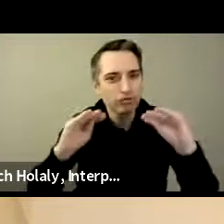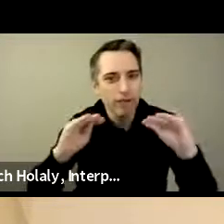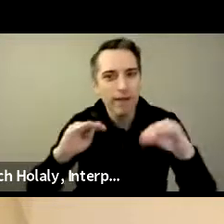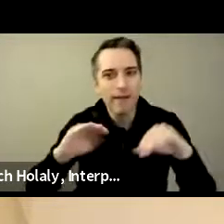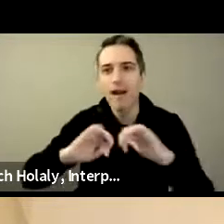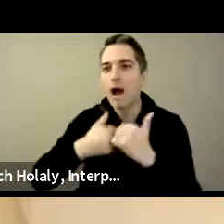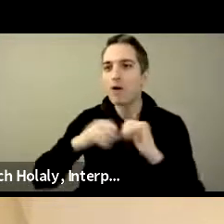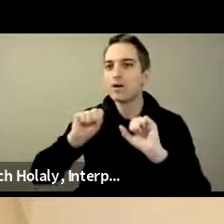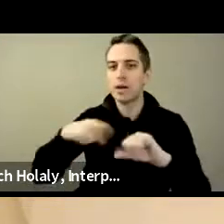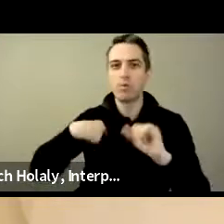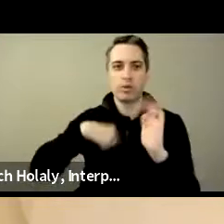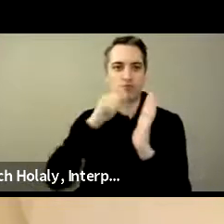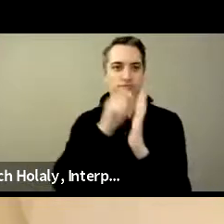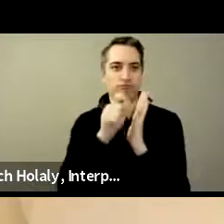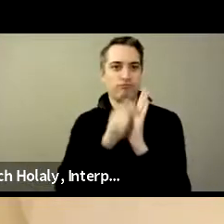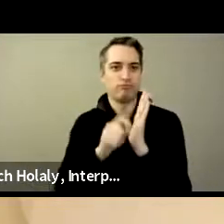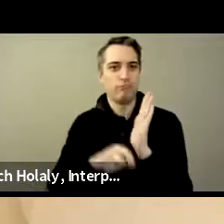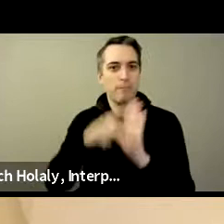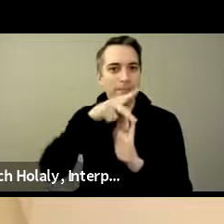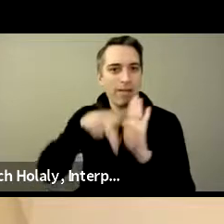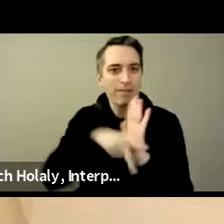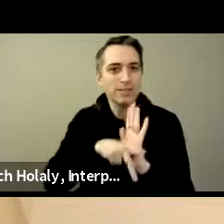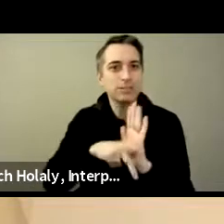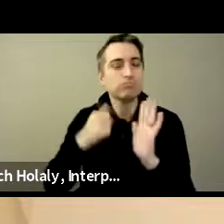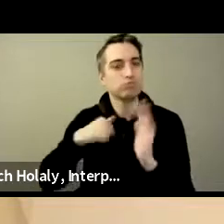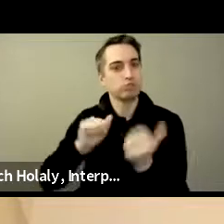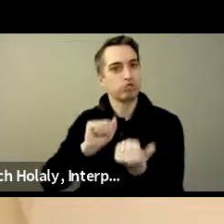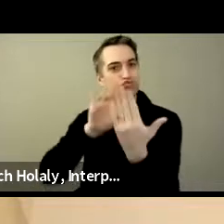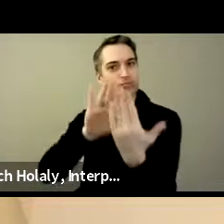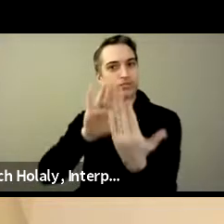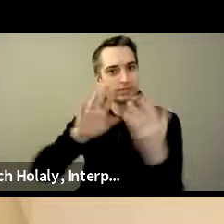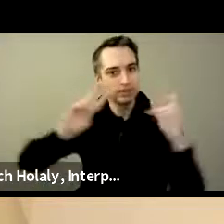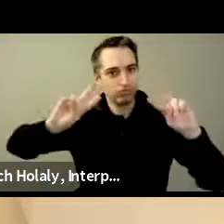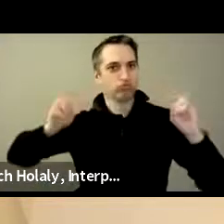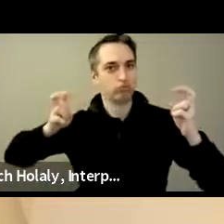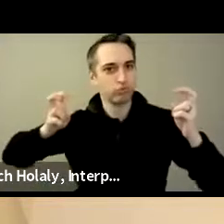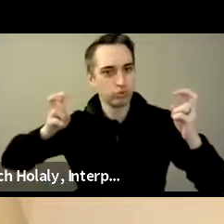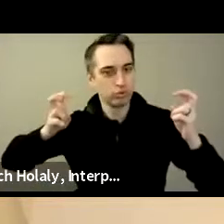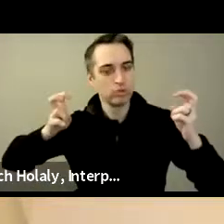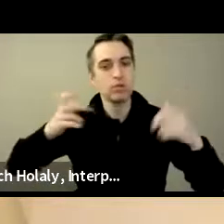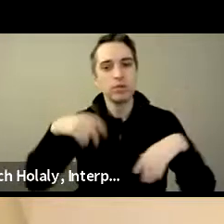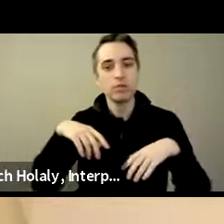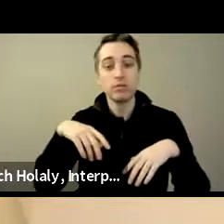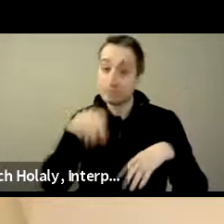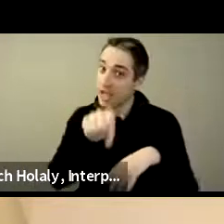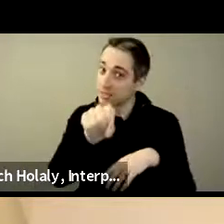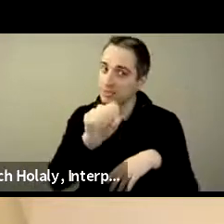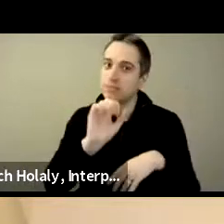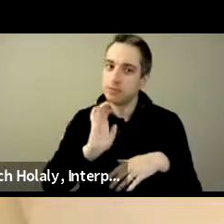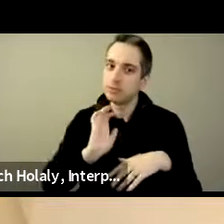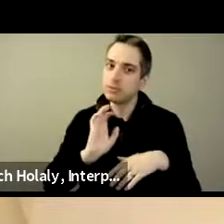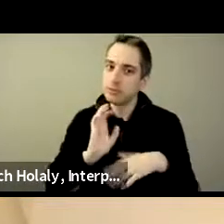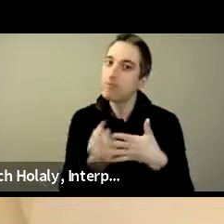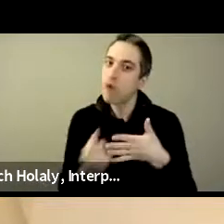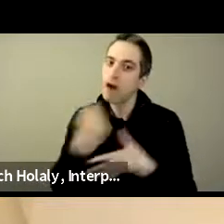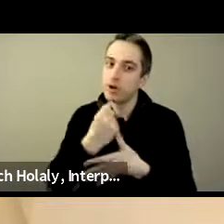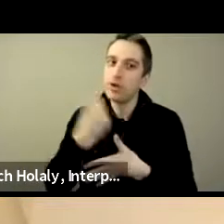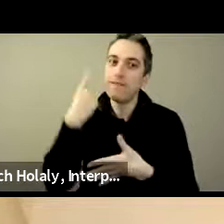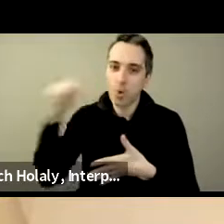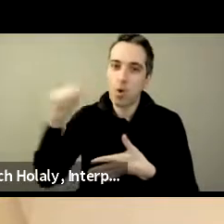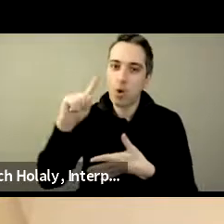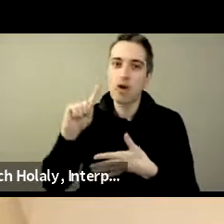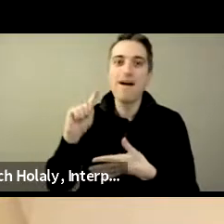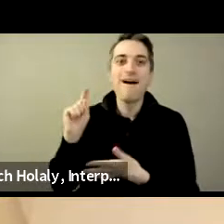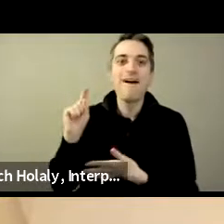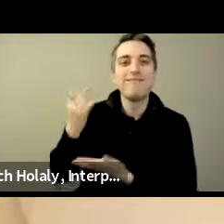create policies to address the issue more directly. So yes, it is the priority of the Financial Freedom Committee